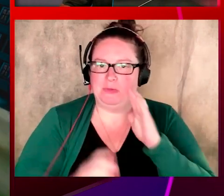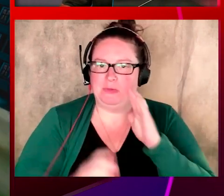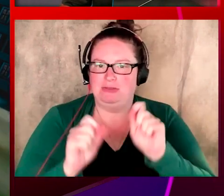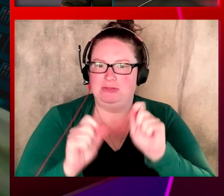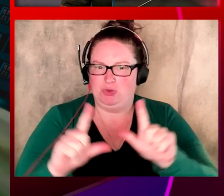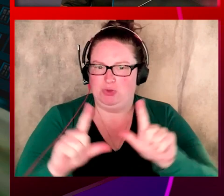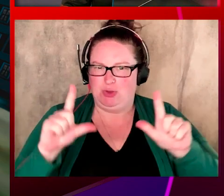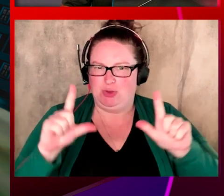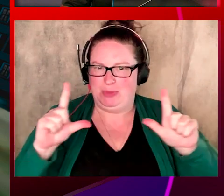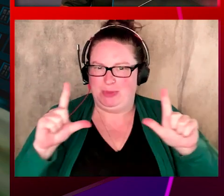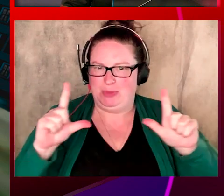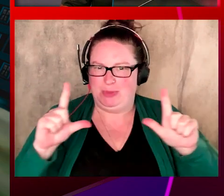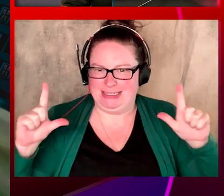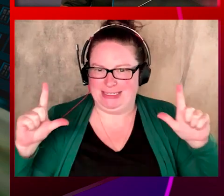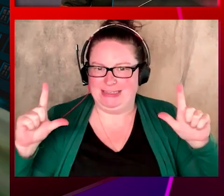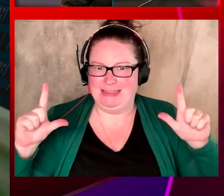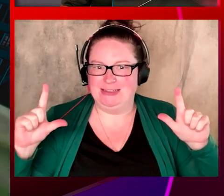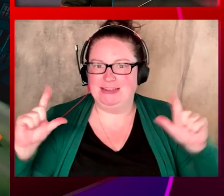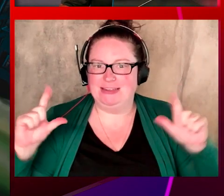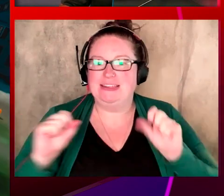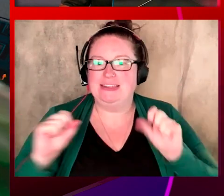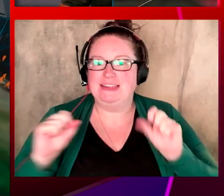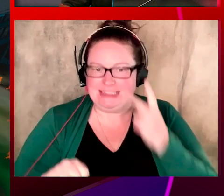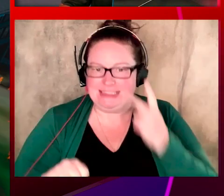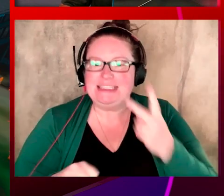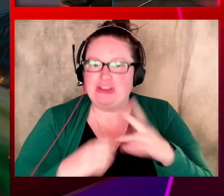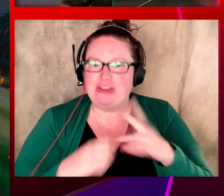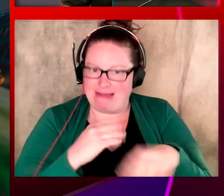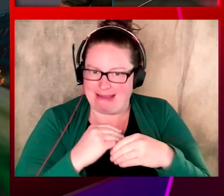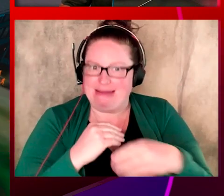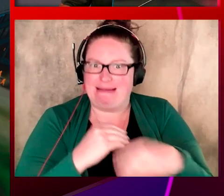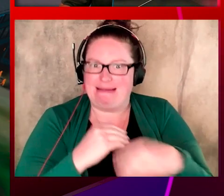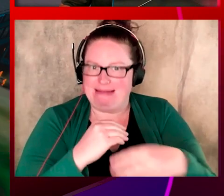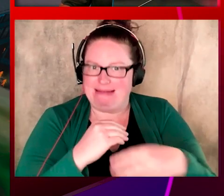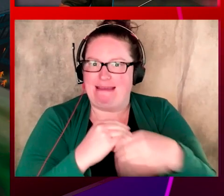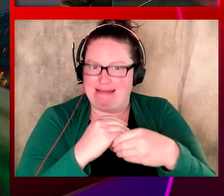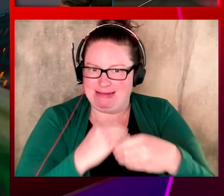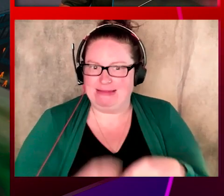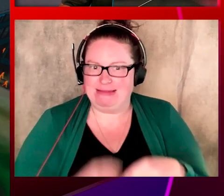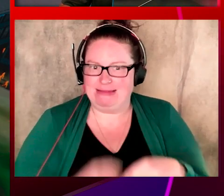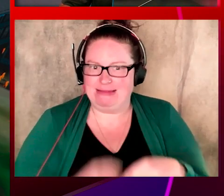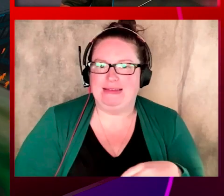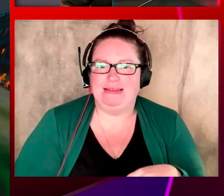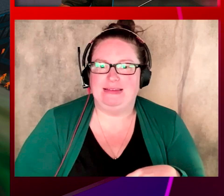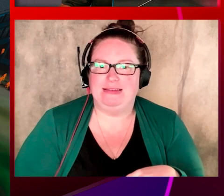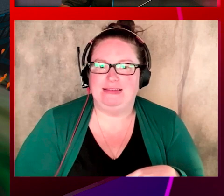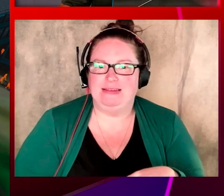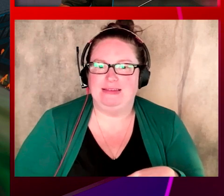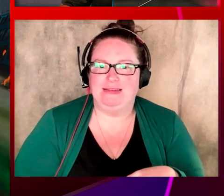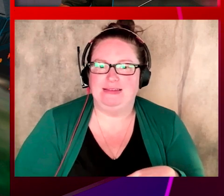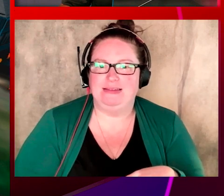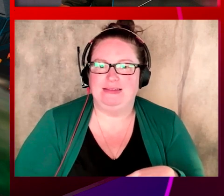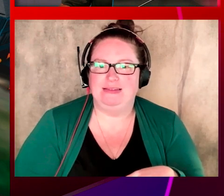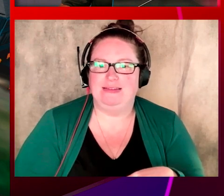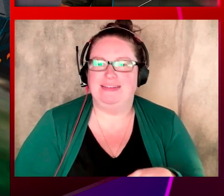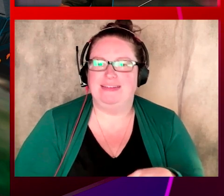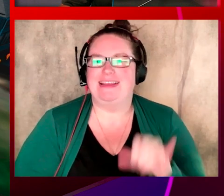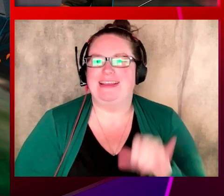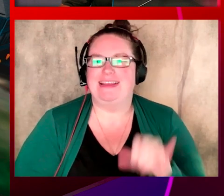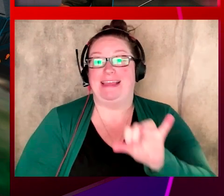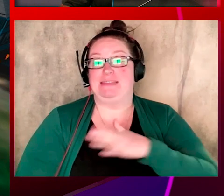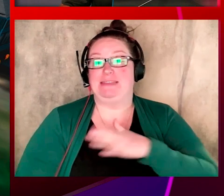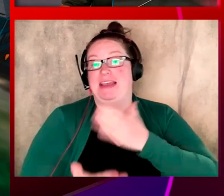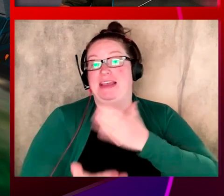can see they're spawning here, and I can create a. Bit of a. These are my destinations,